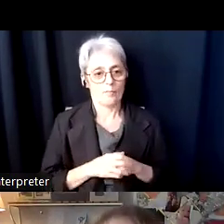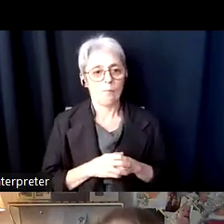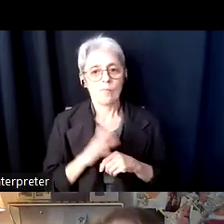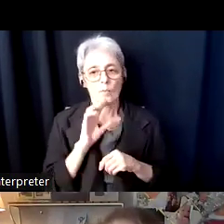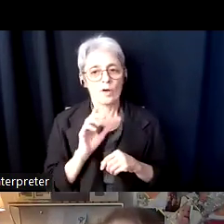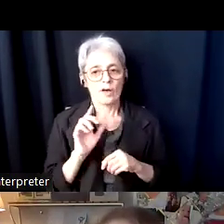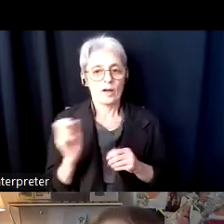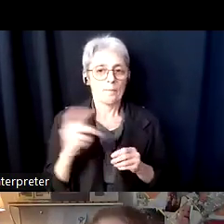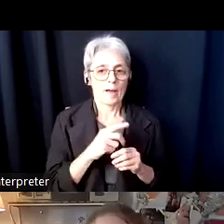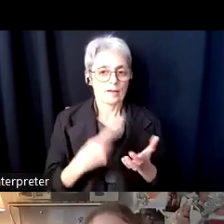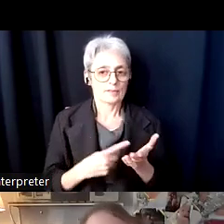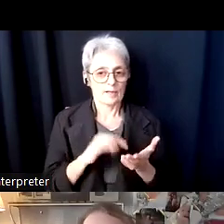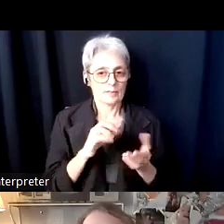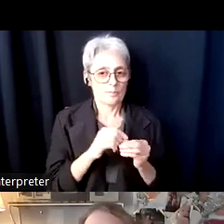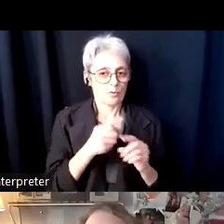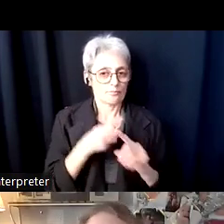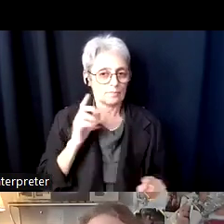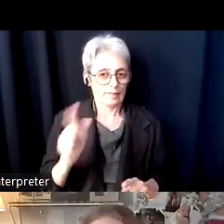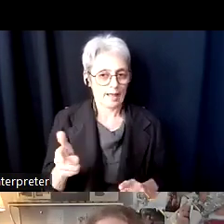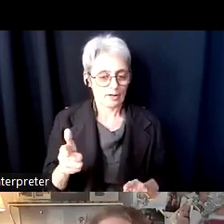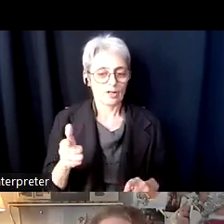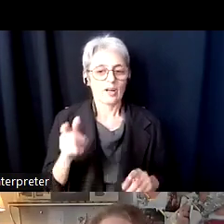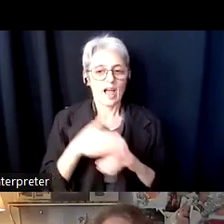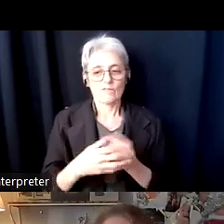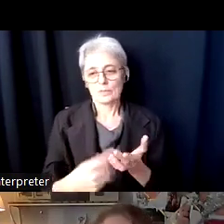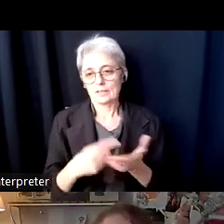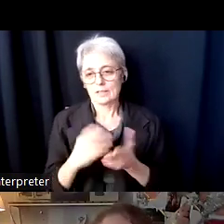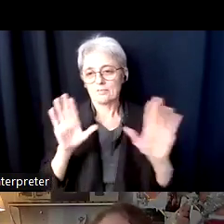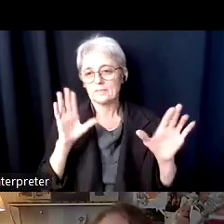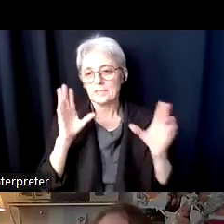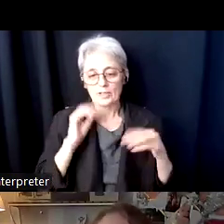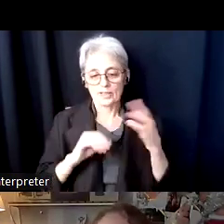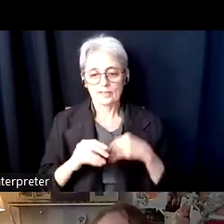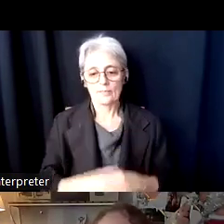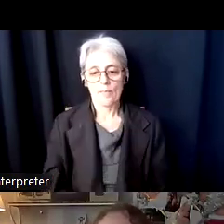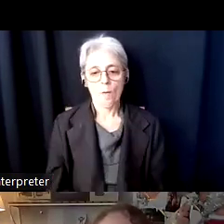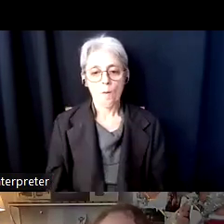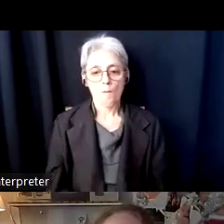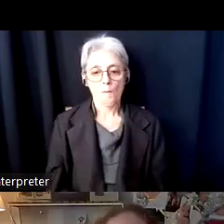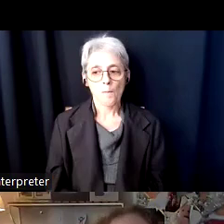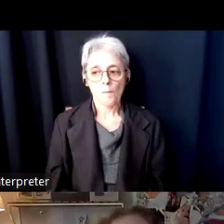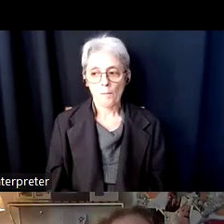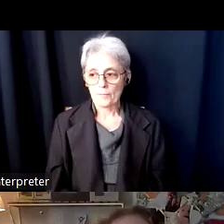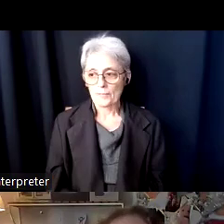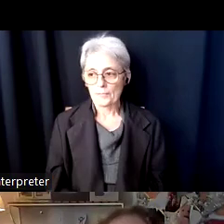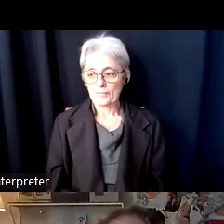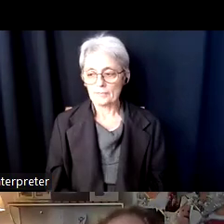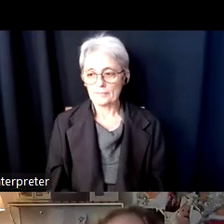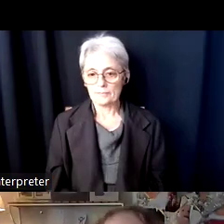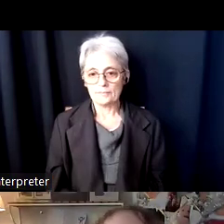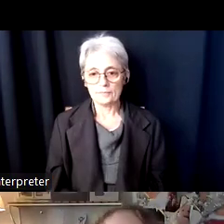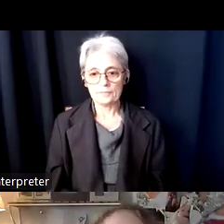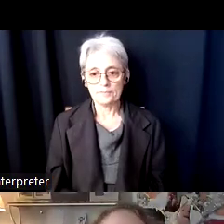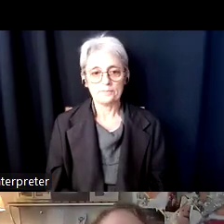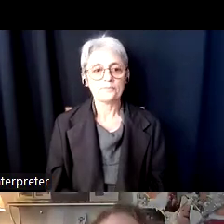the experiences. Okay, so on the next slide, we're going to turn to some slides that showcase